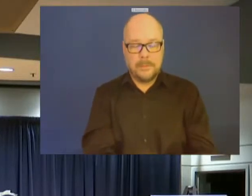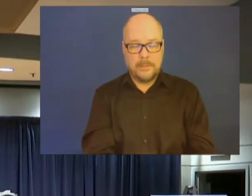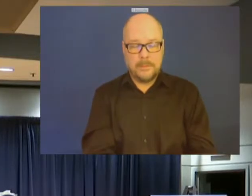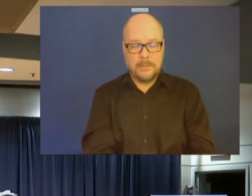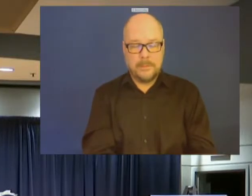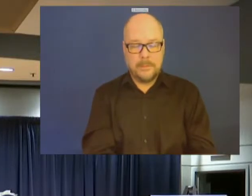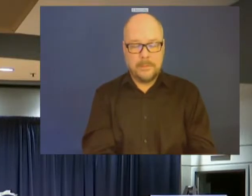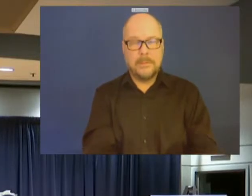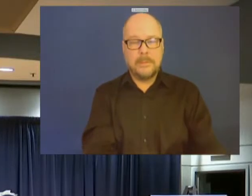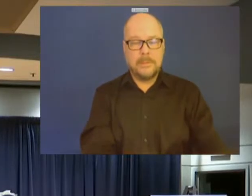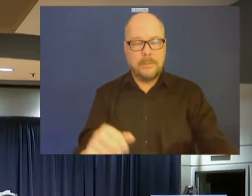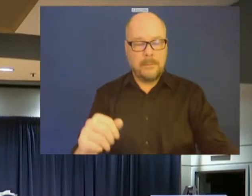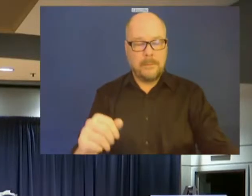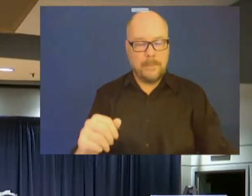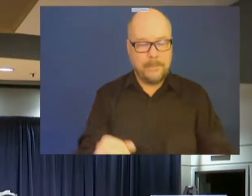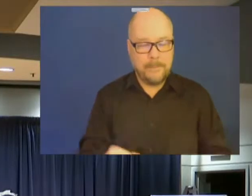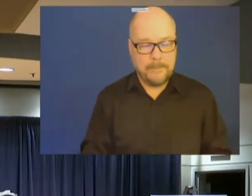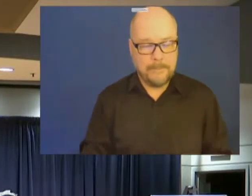Raquel Prisco.